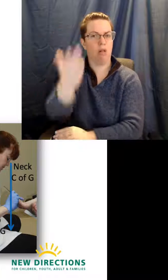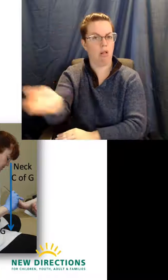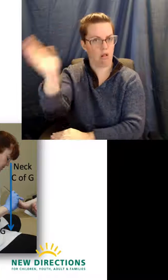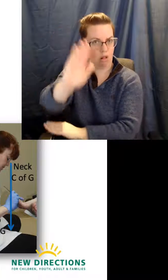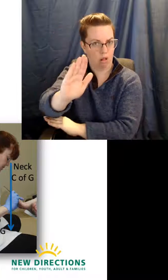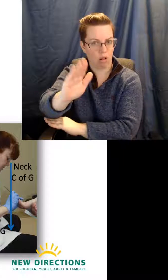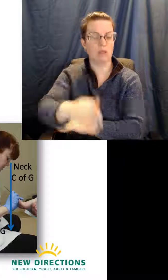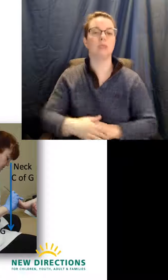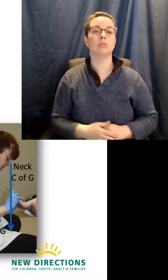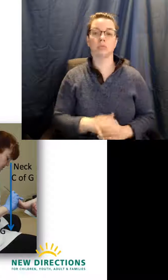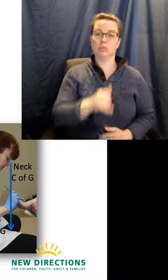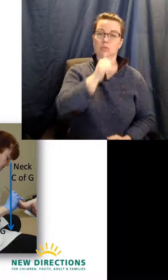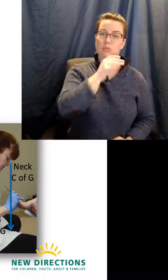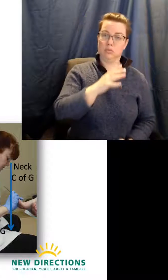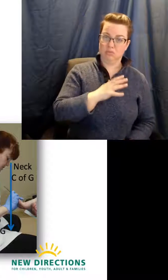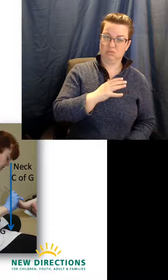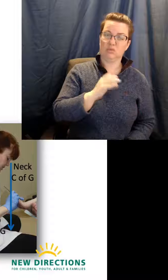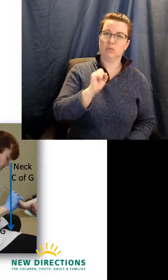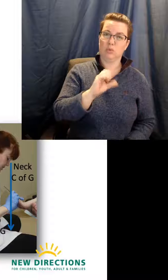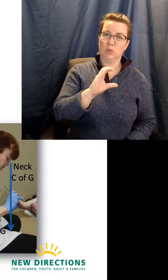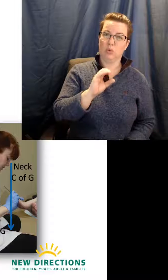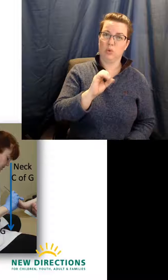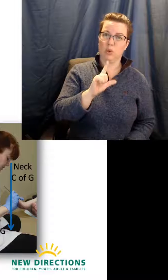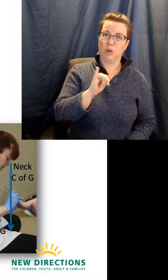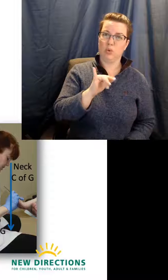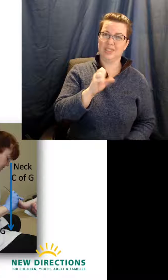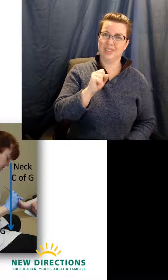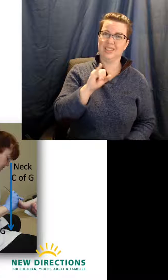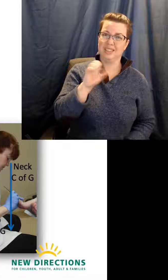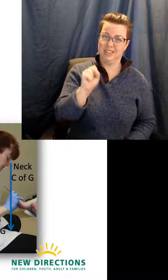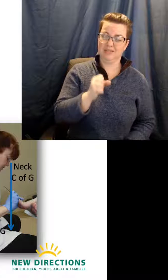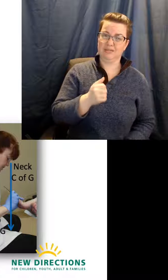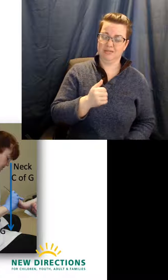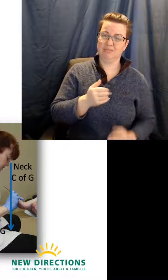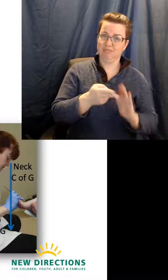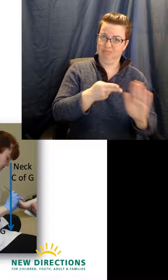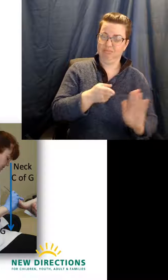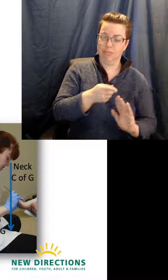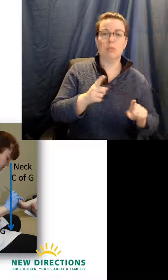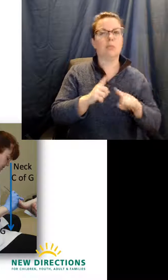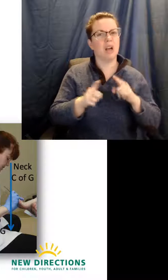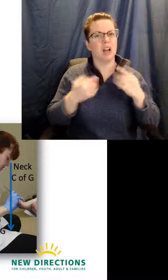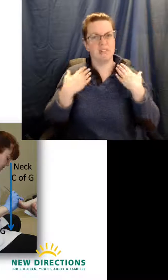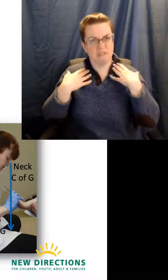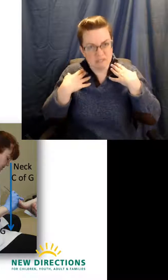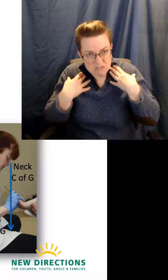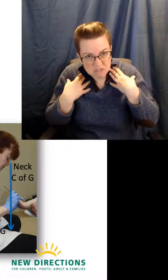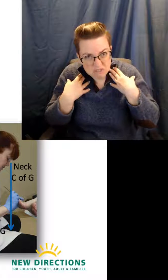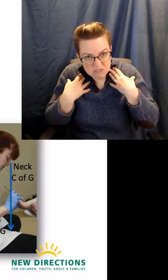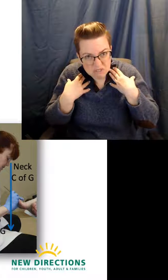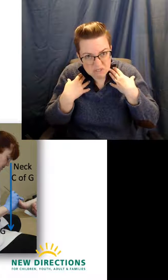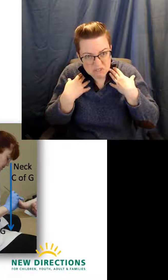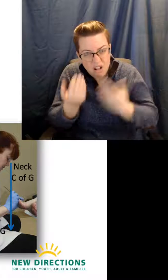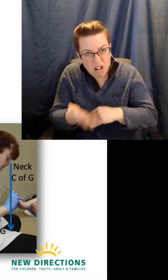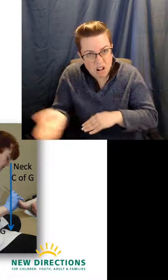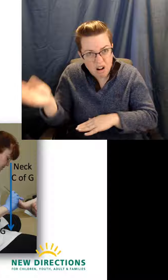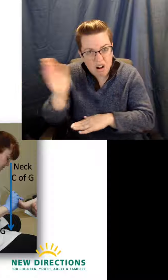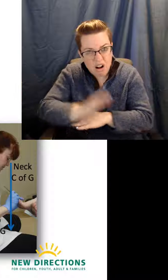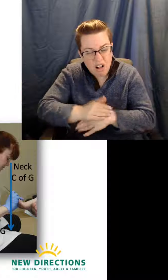scoliosis, but nonetheless she's having to stoop over. If she's doing that for a lot of the day, such as if she has scoliosis, her lower back's going to get